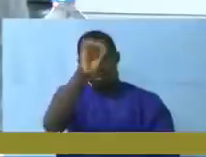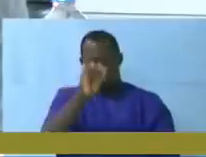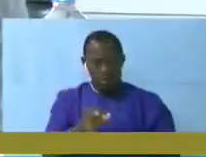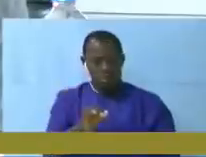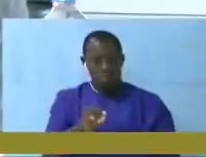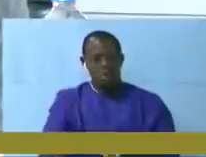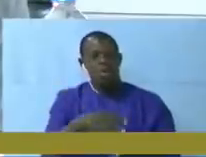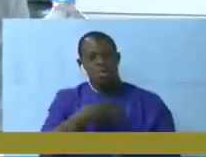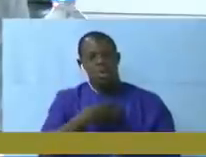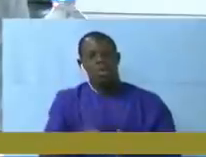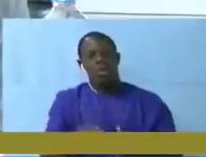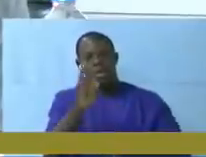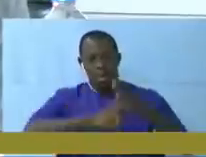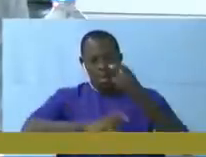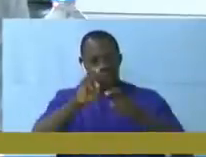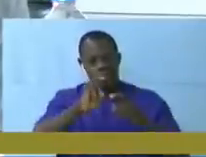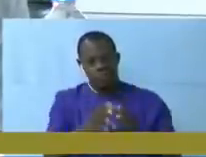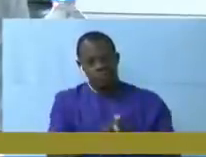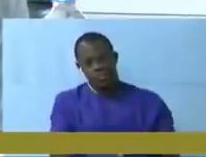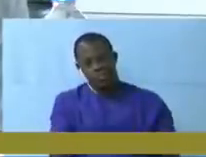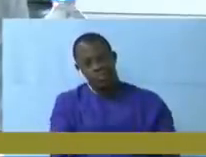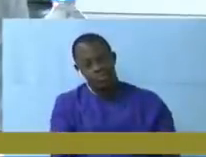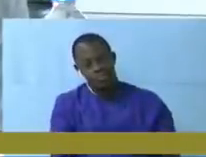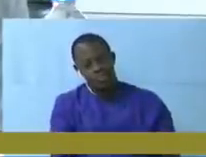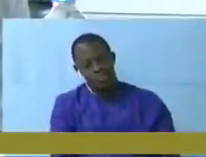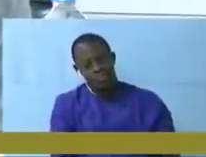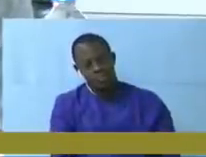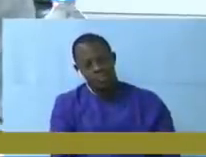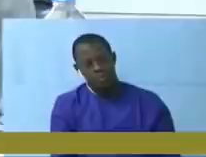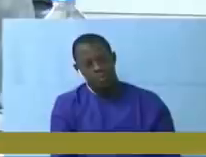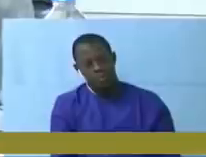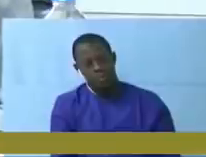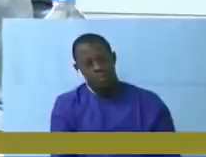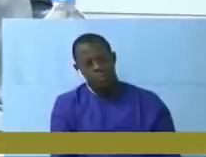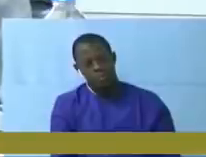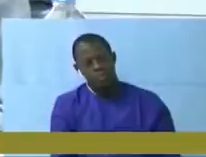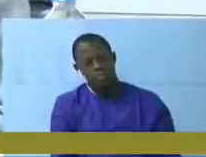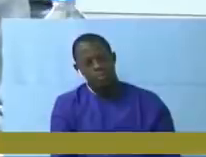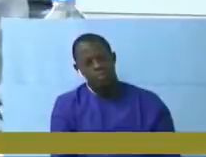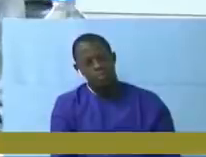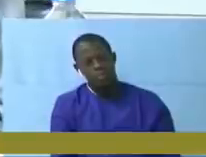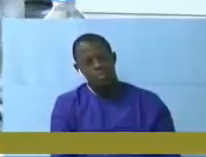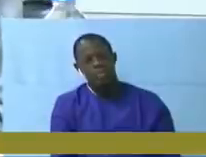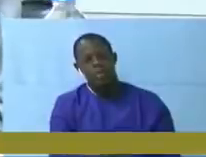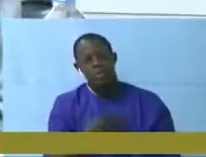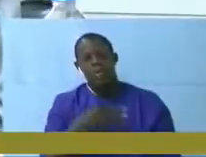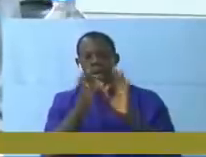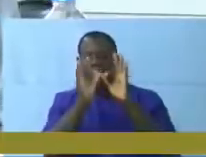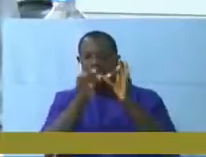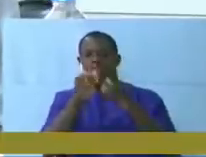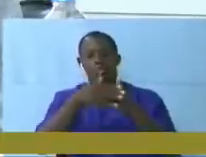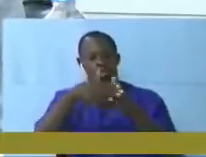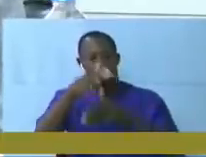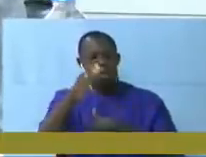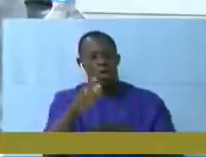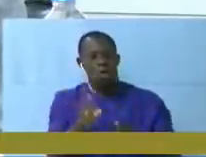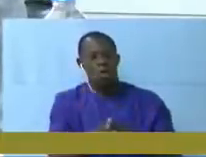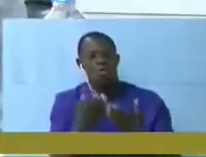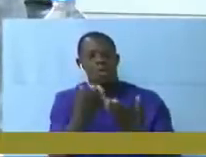further, let me go on a bit further, because before